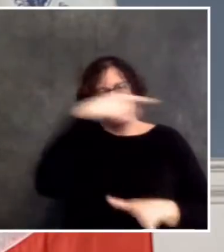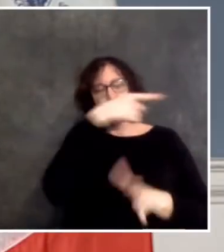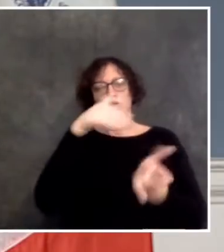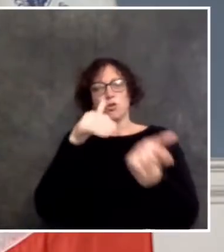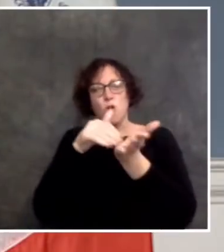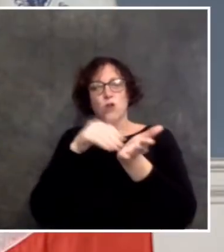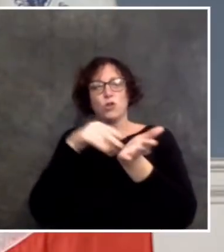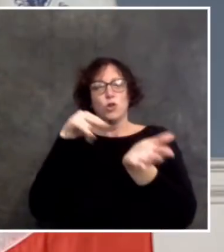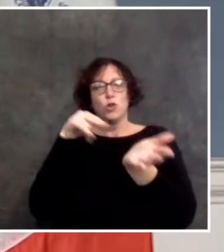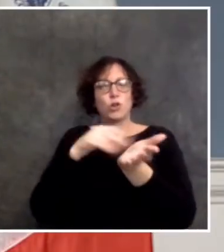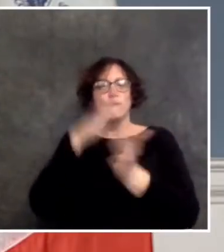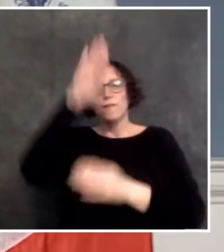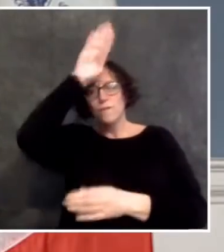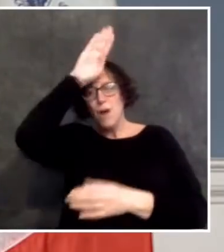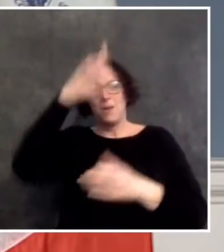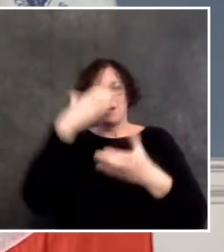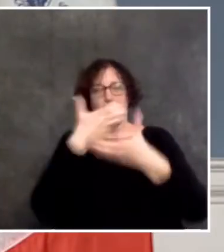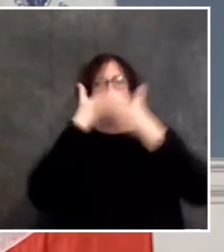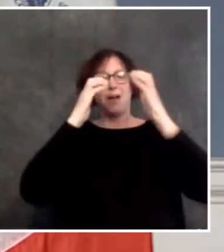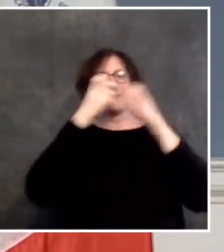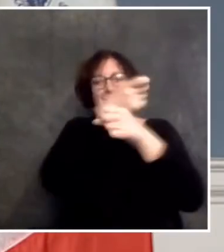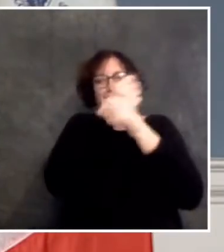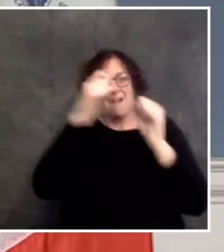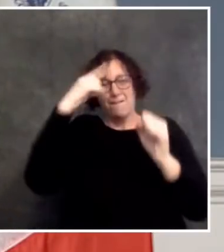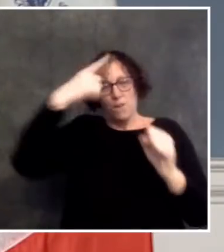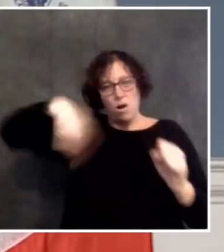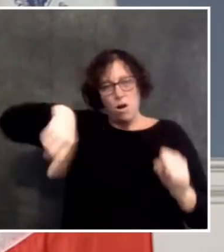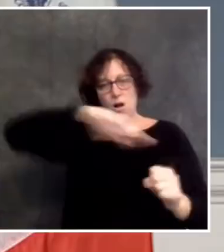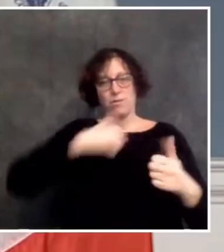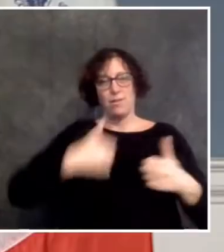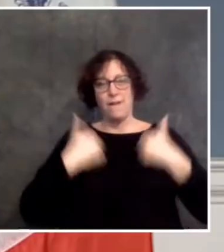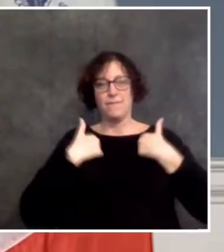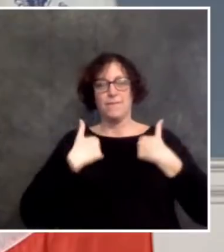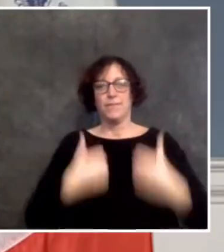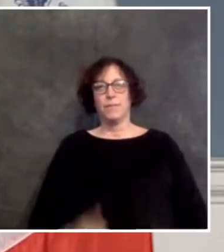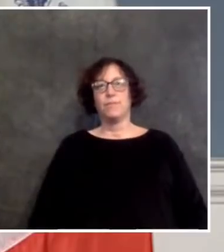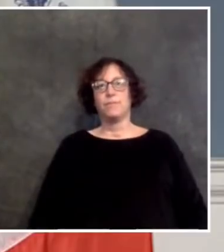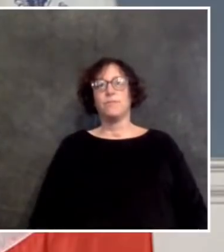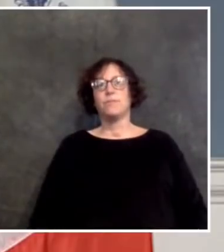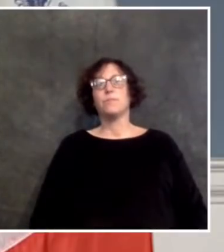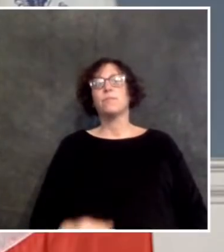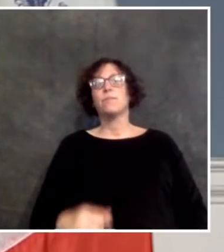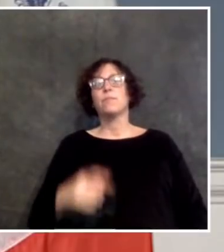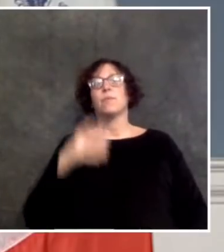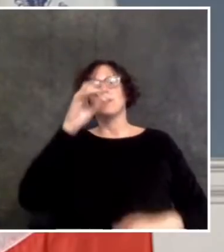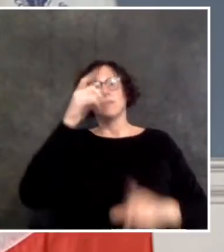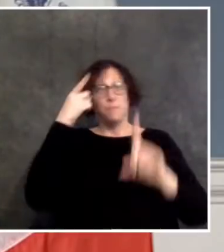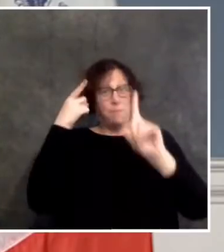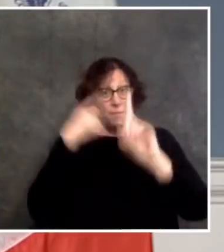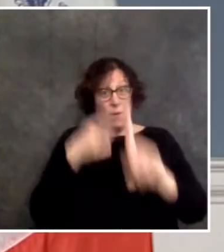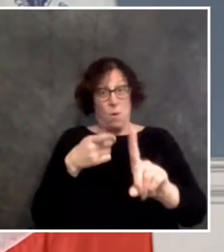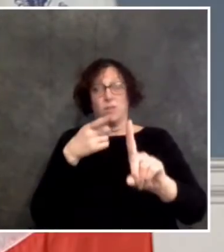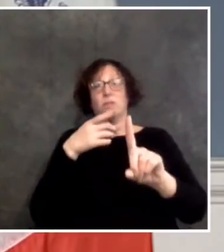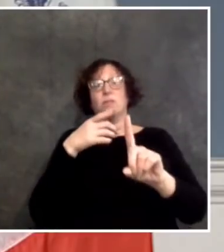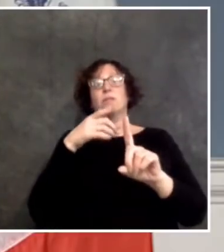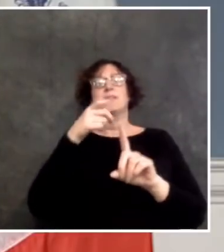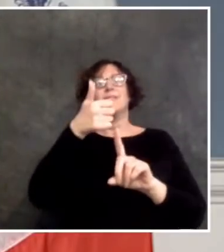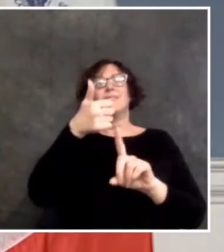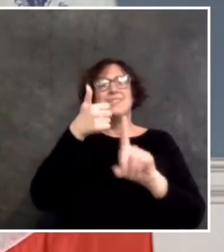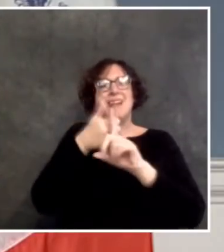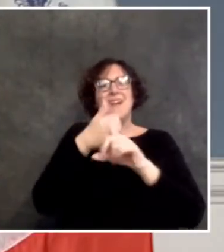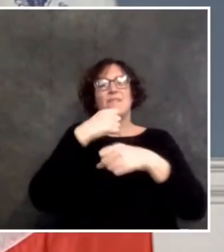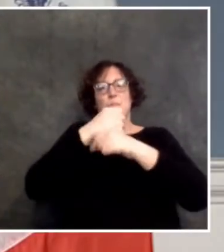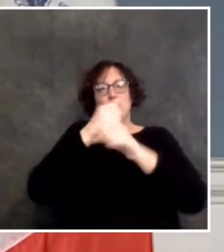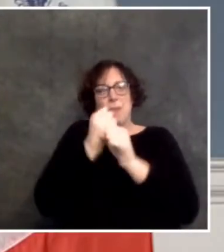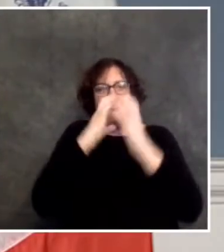coverings, homegrown, make your own. You can make it with stuff that's already in your house. You don't need something that a first responder or